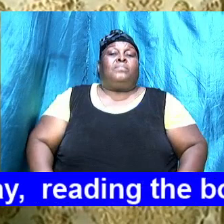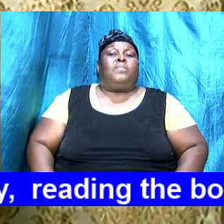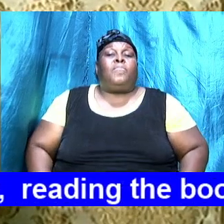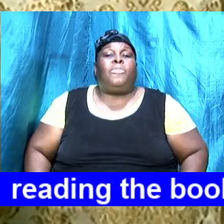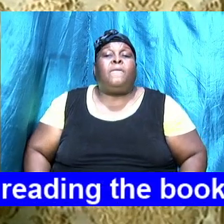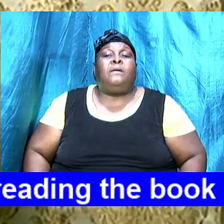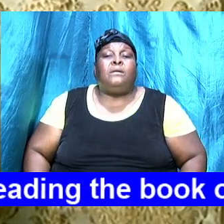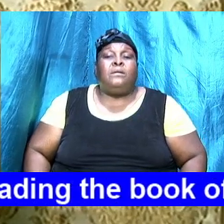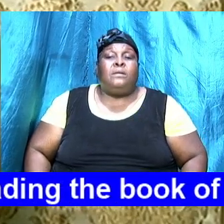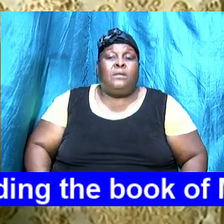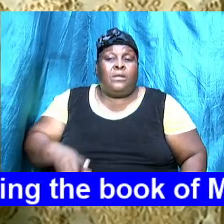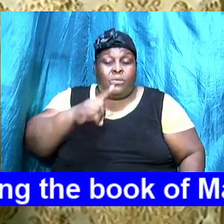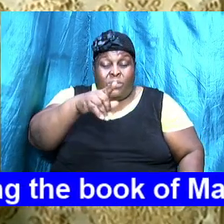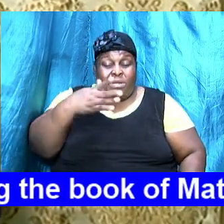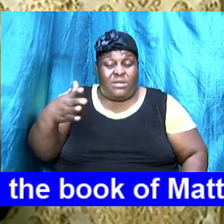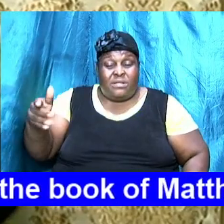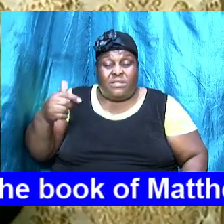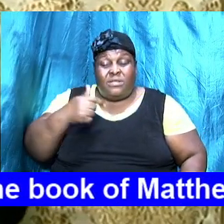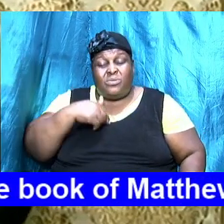One thing I know about God,